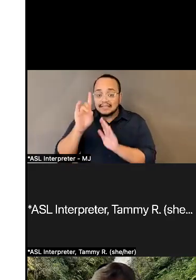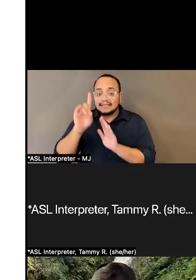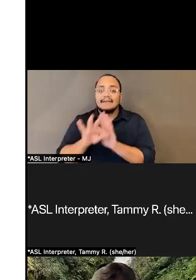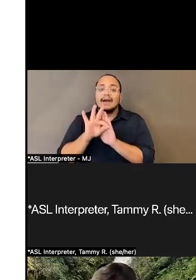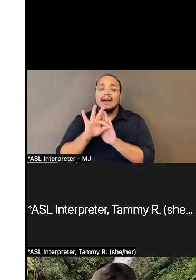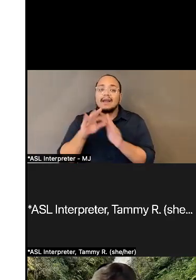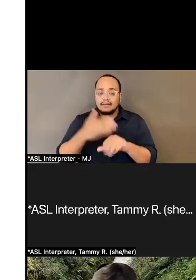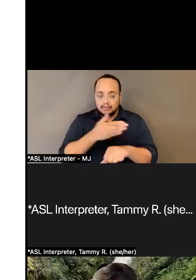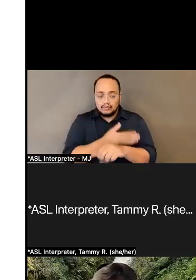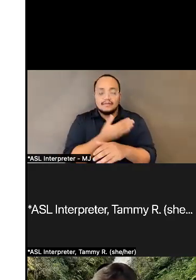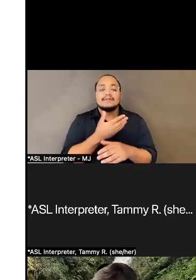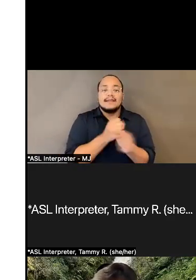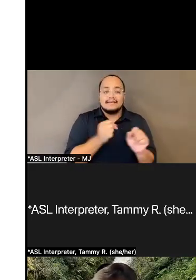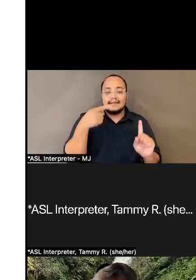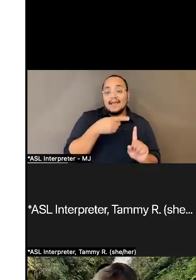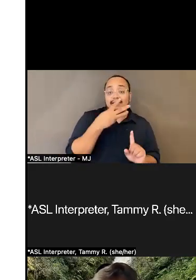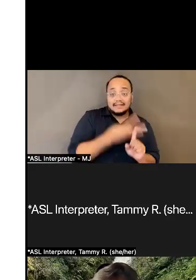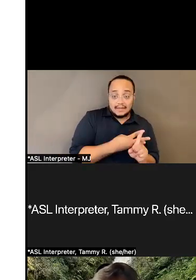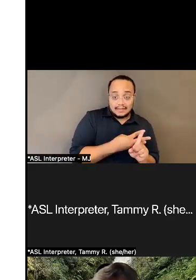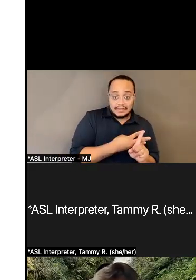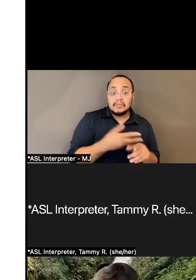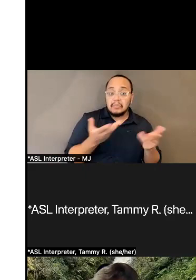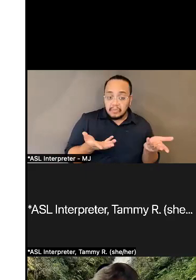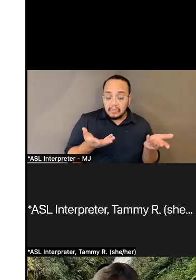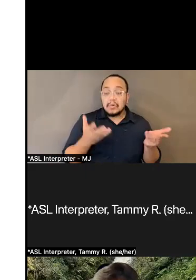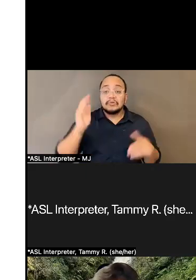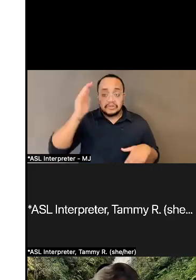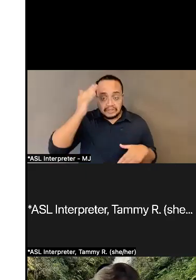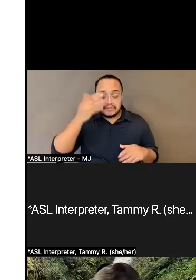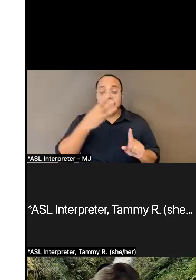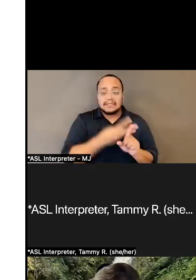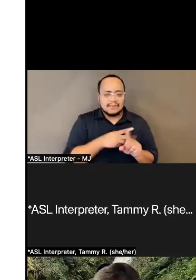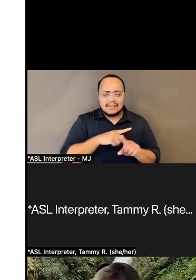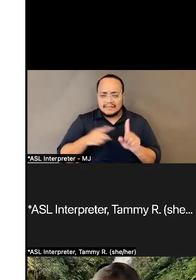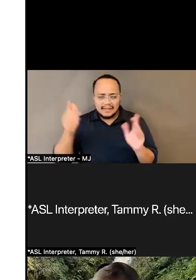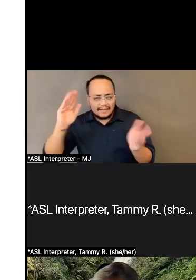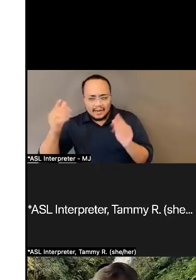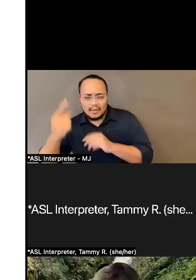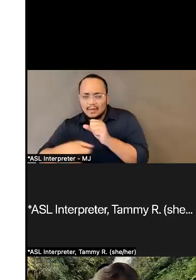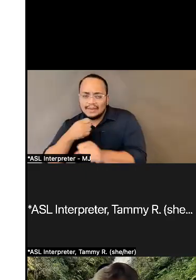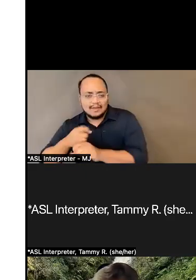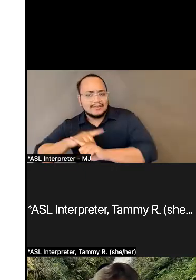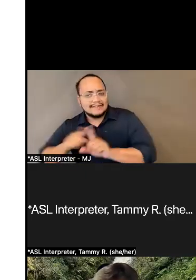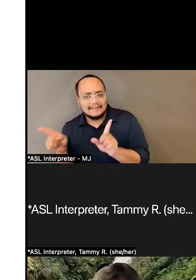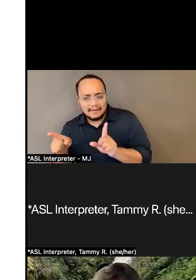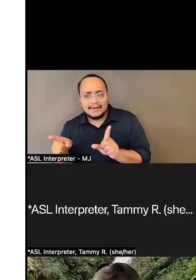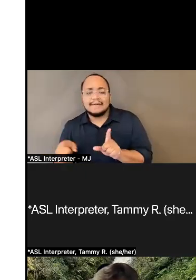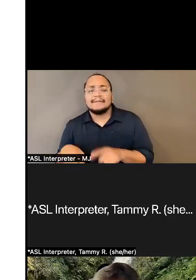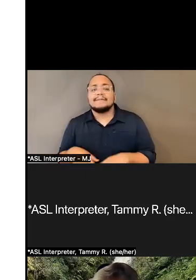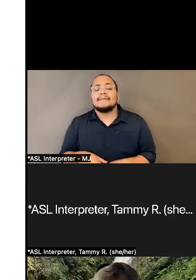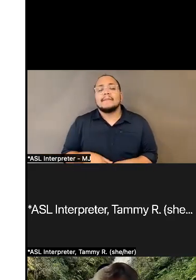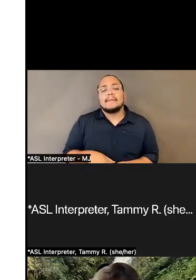safety at 6 months. So at 6 months, but not at 12, we had lower domestic